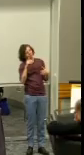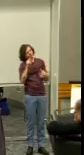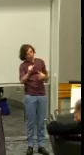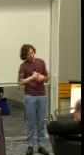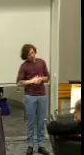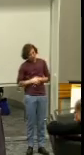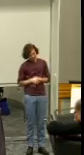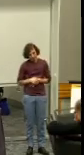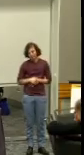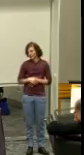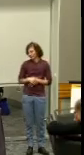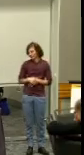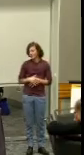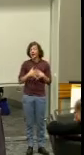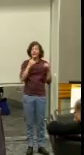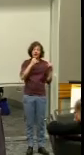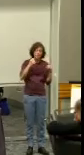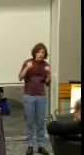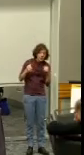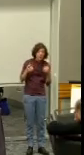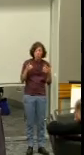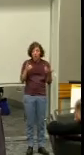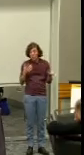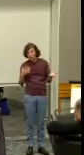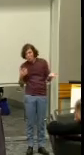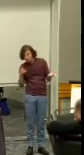And individuals with disabilities,